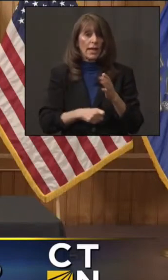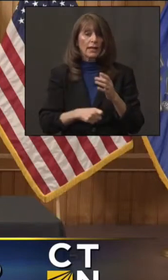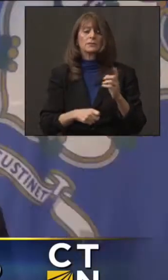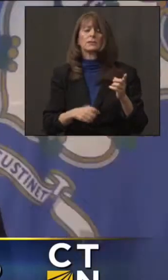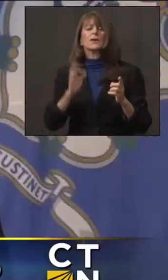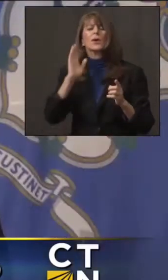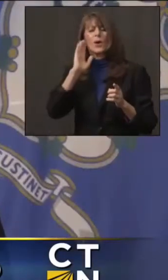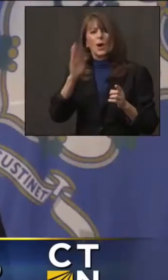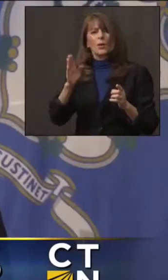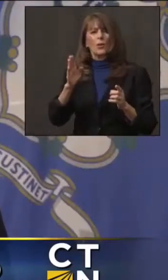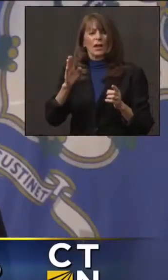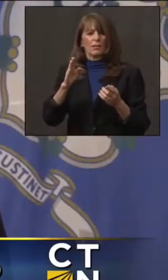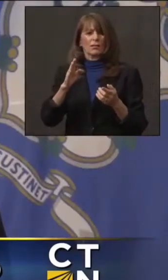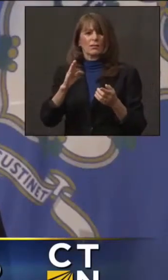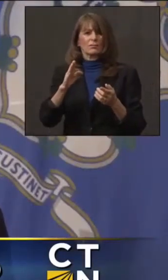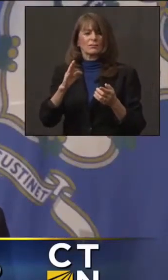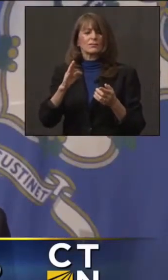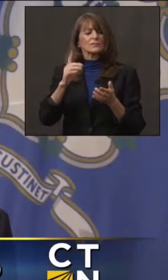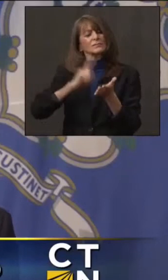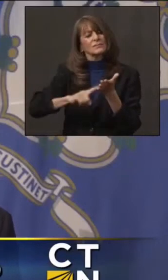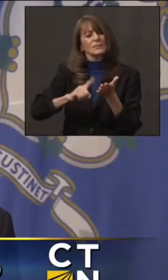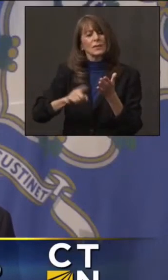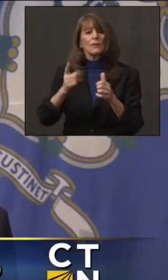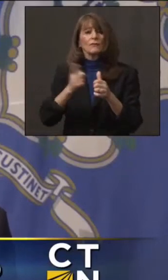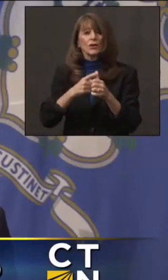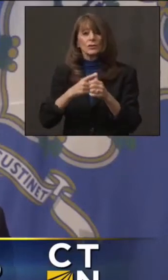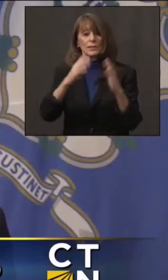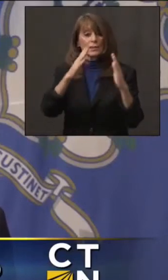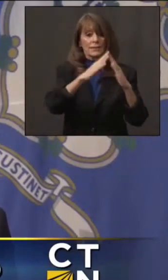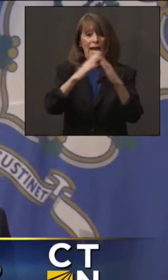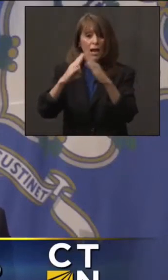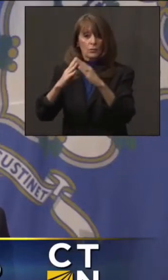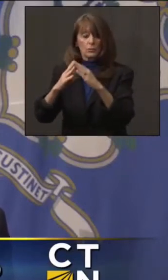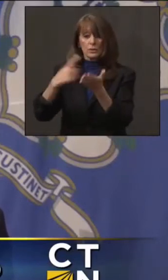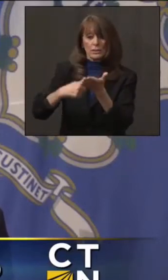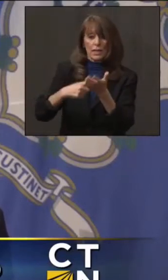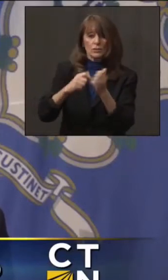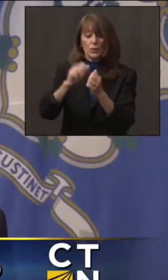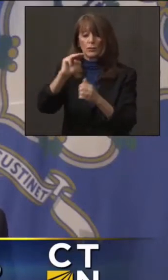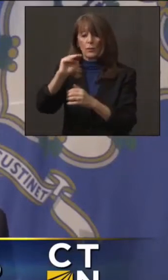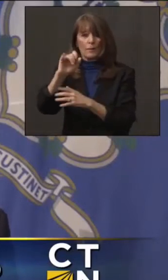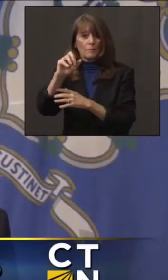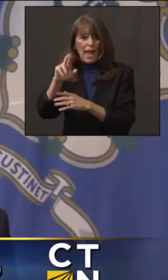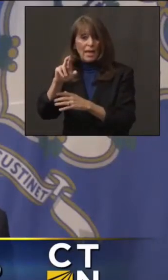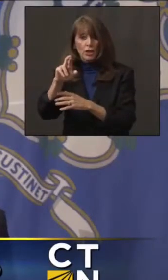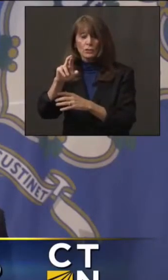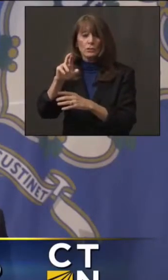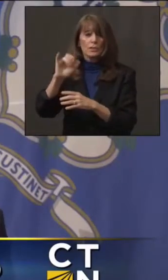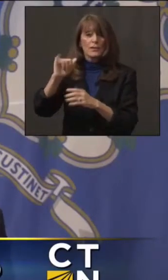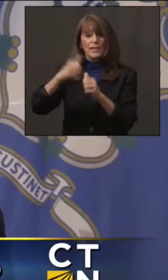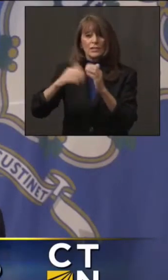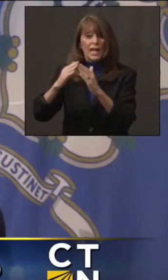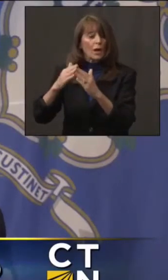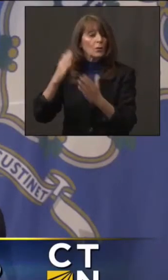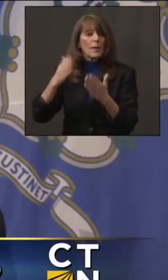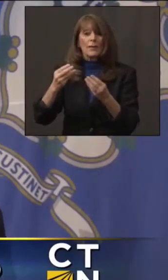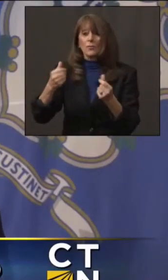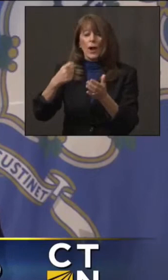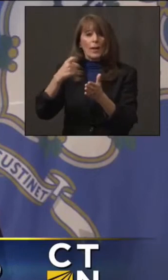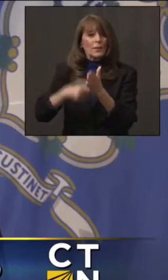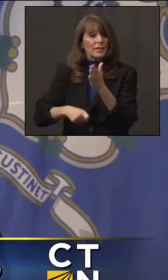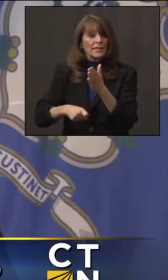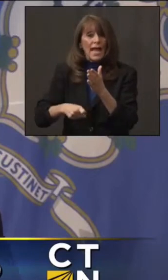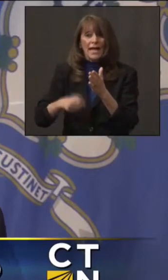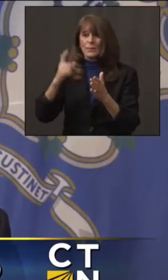let's start by talking to the mayors and first selectmen who are also trying to stay afloat, and they need to make sure that they have property tax coming in to maintain